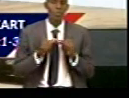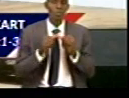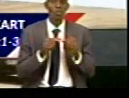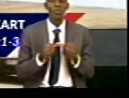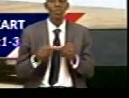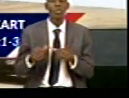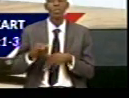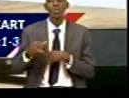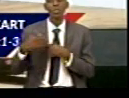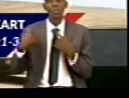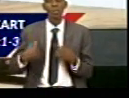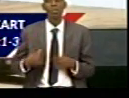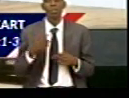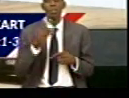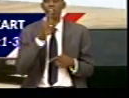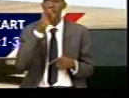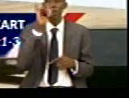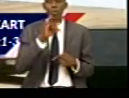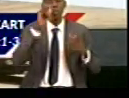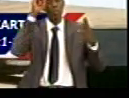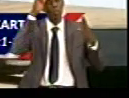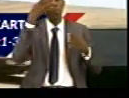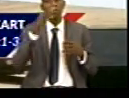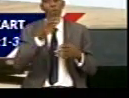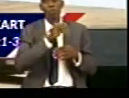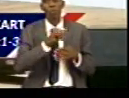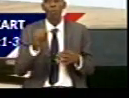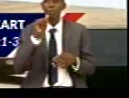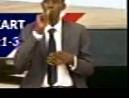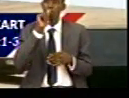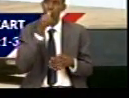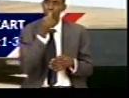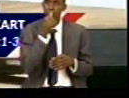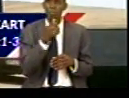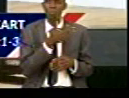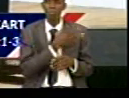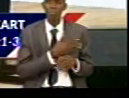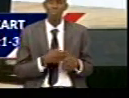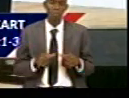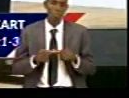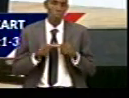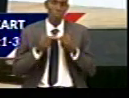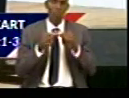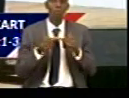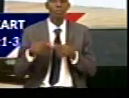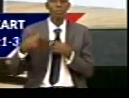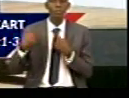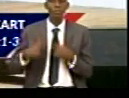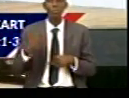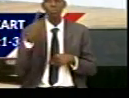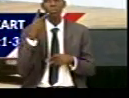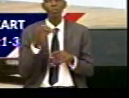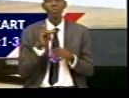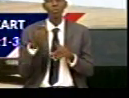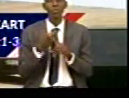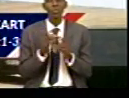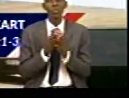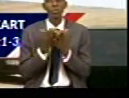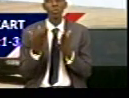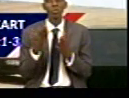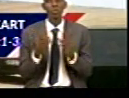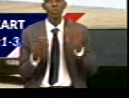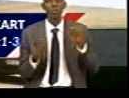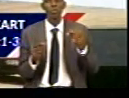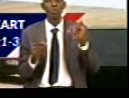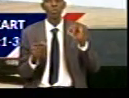assuring hope of a patient, persevering heart. We're looking at Titus chapter 2, and I'm reading from